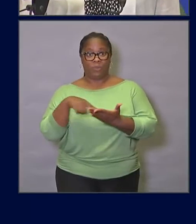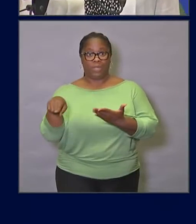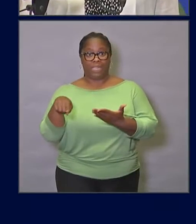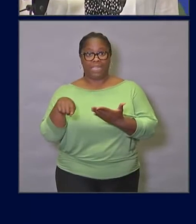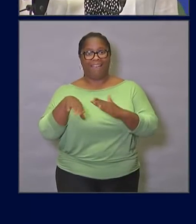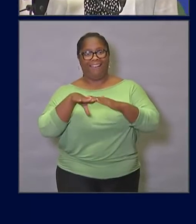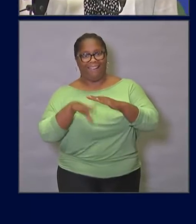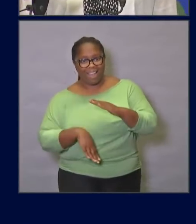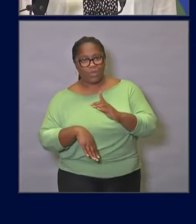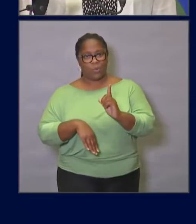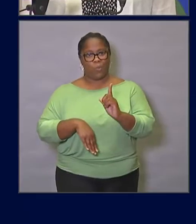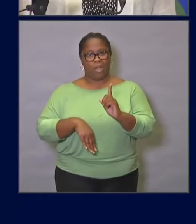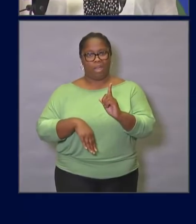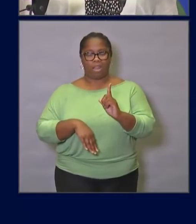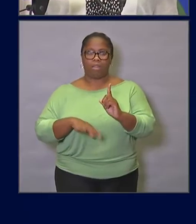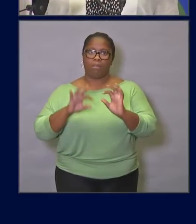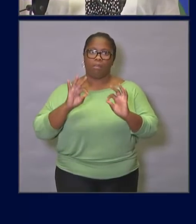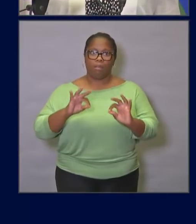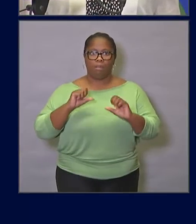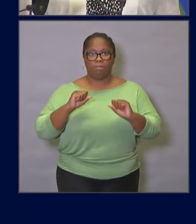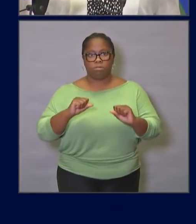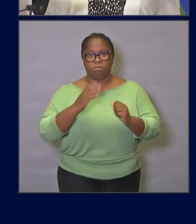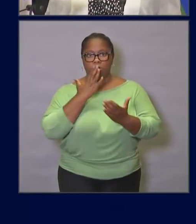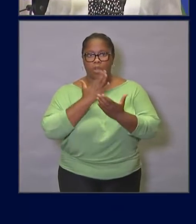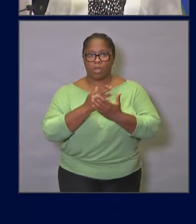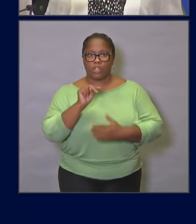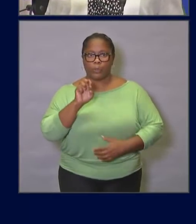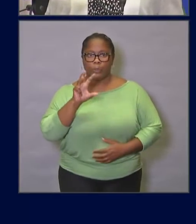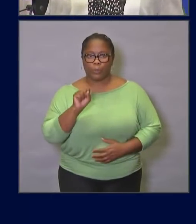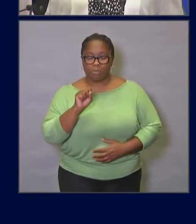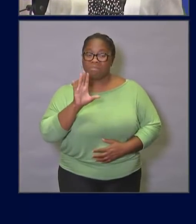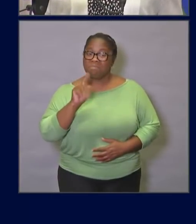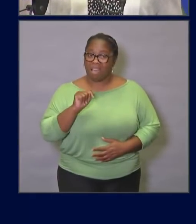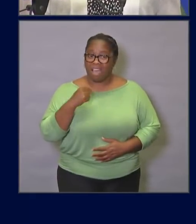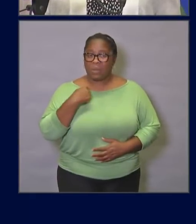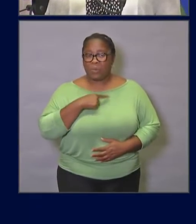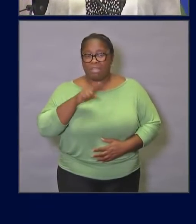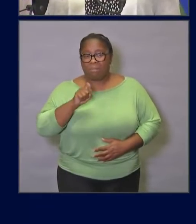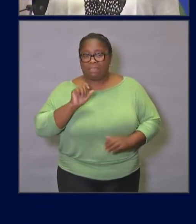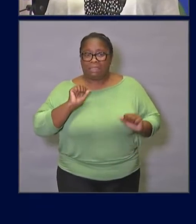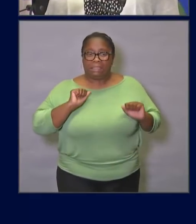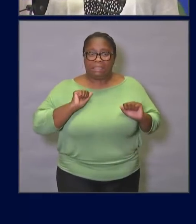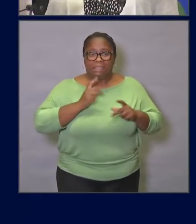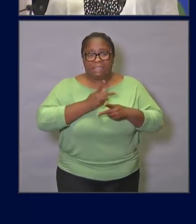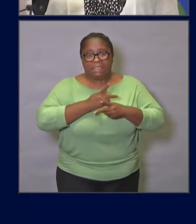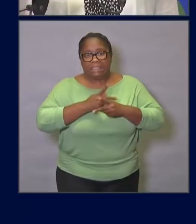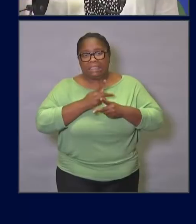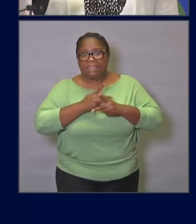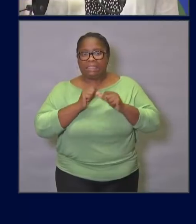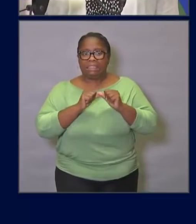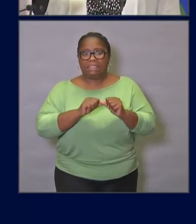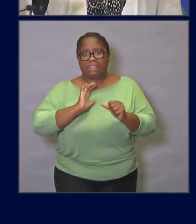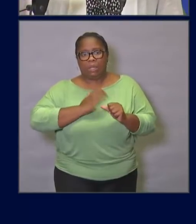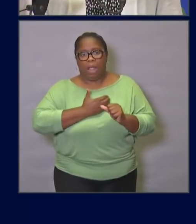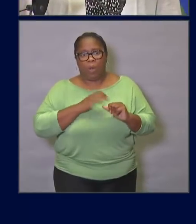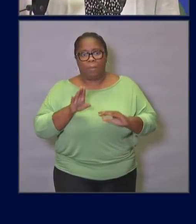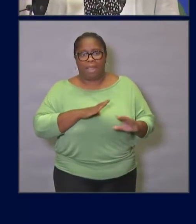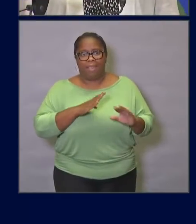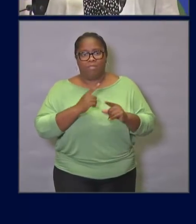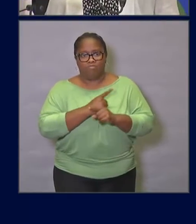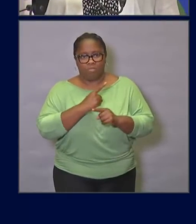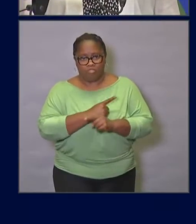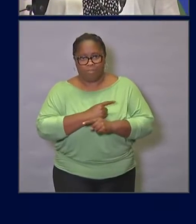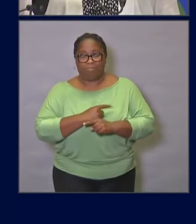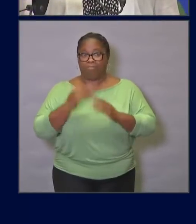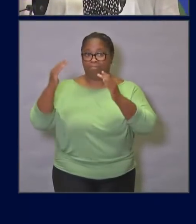range falls below 1. And again, this is good news, but one that we need to treat with caution and maintain those behaviors. On the